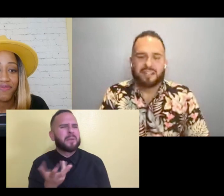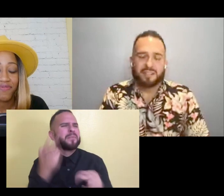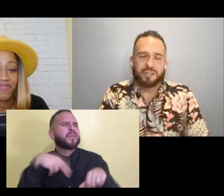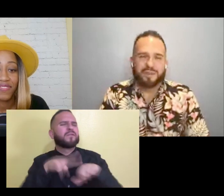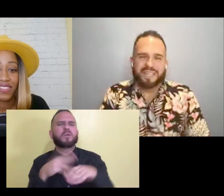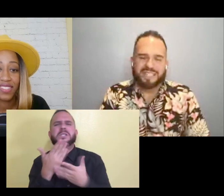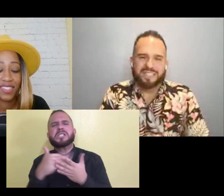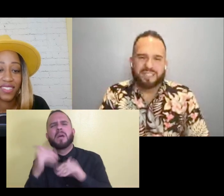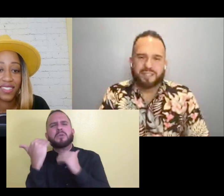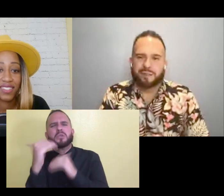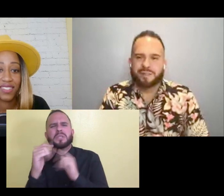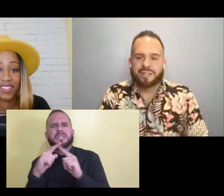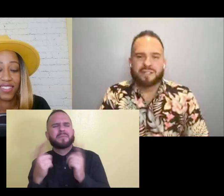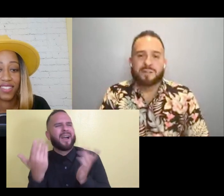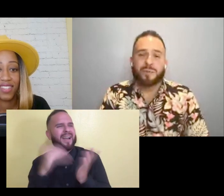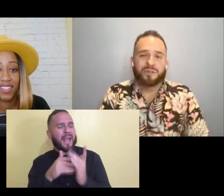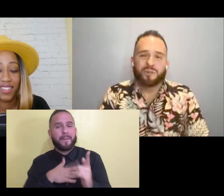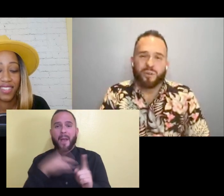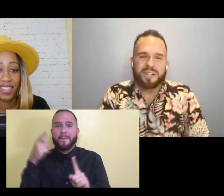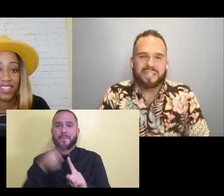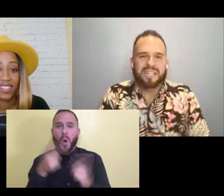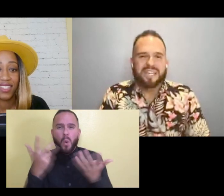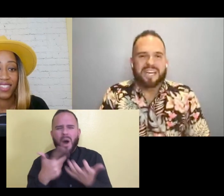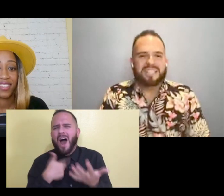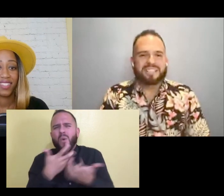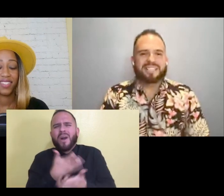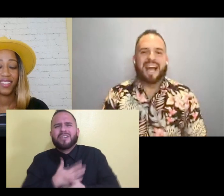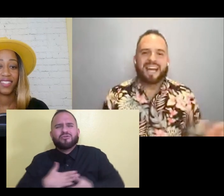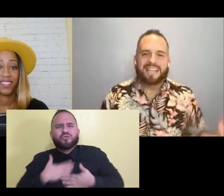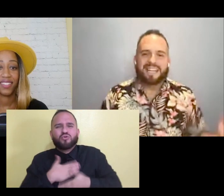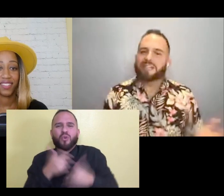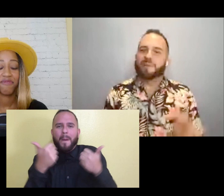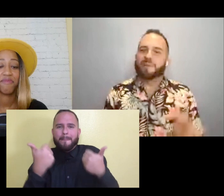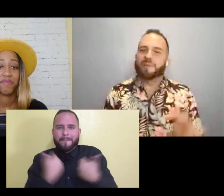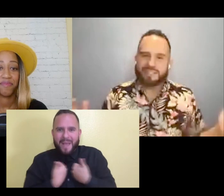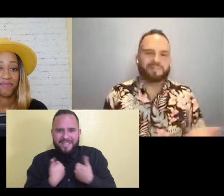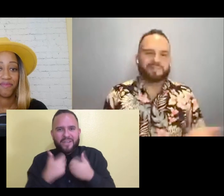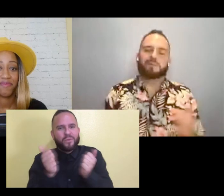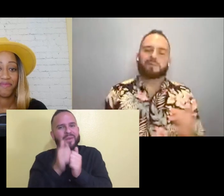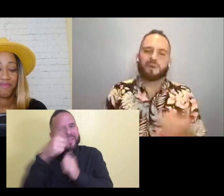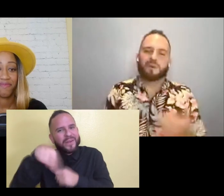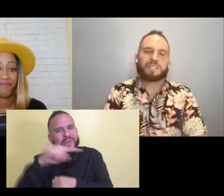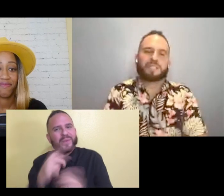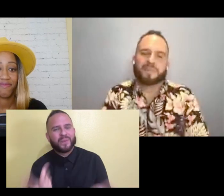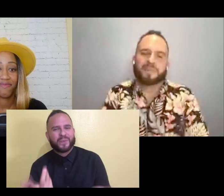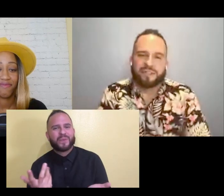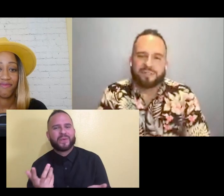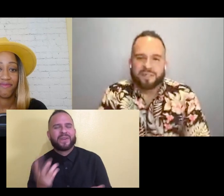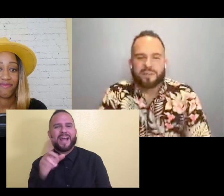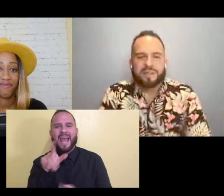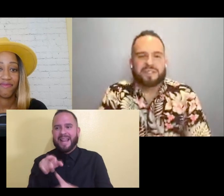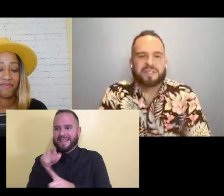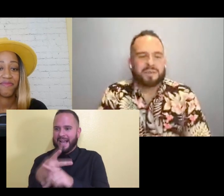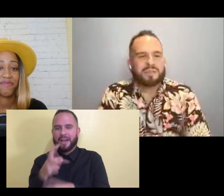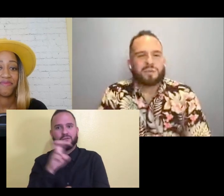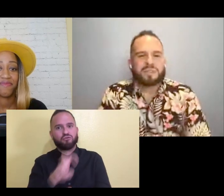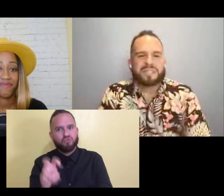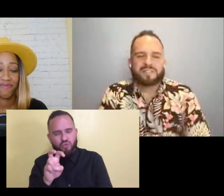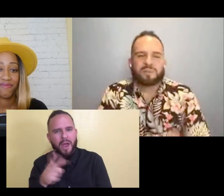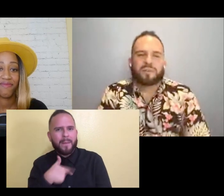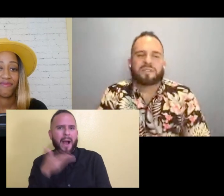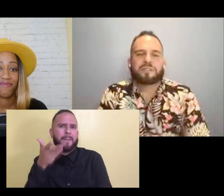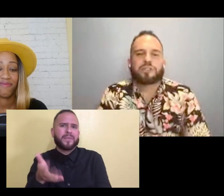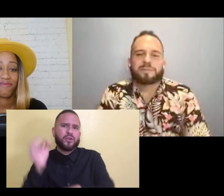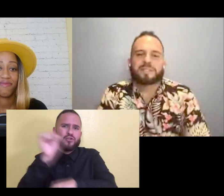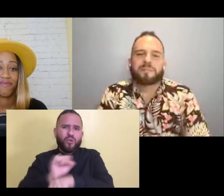said, on a trip like this, I'm there to put in the work and just add nothing but positive vibes to what we're doing. One of the cool things is